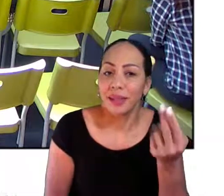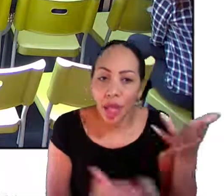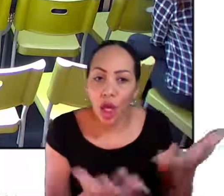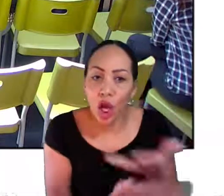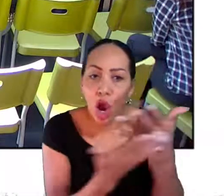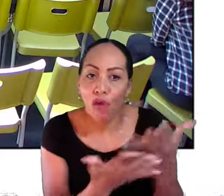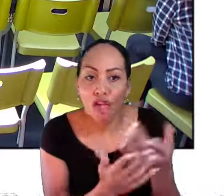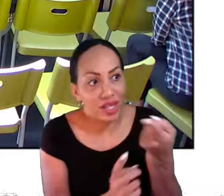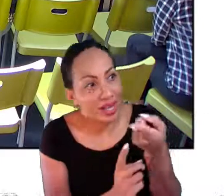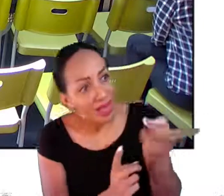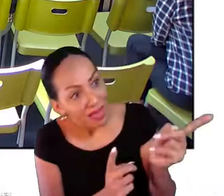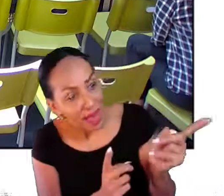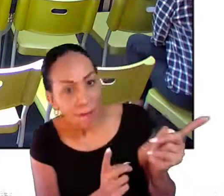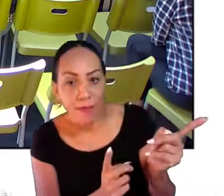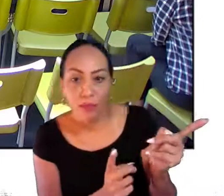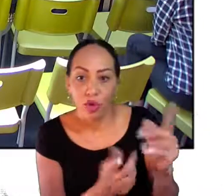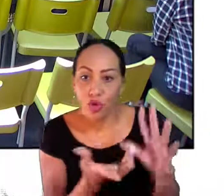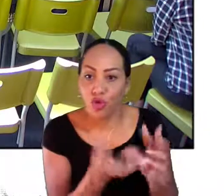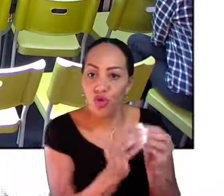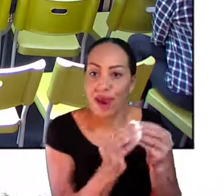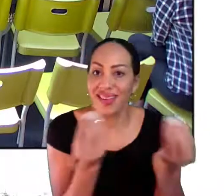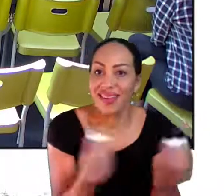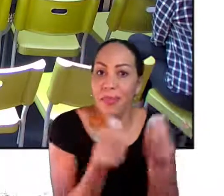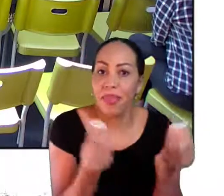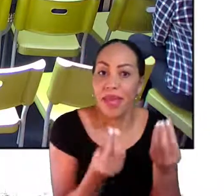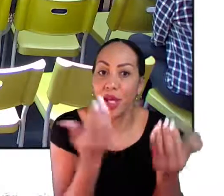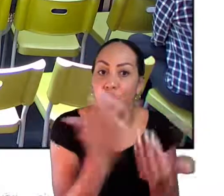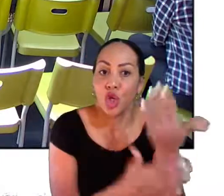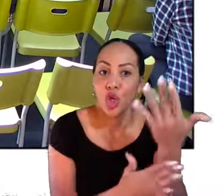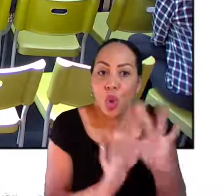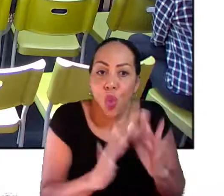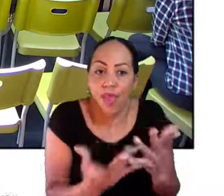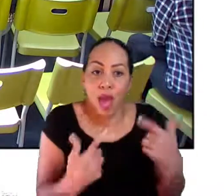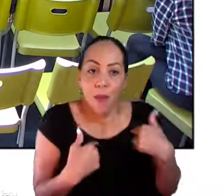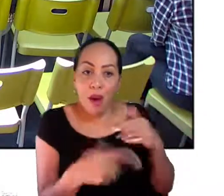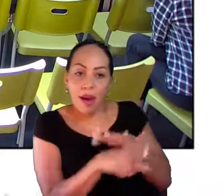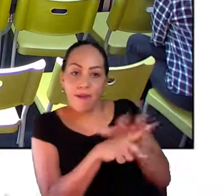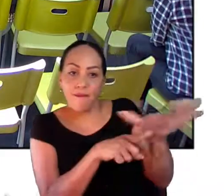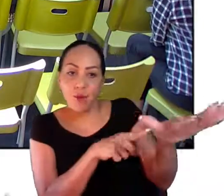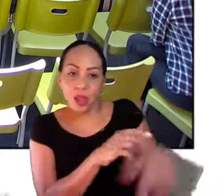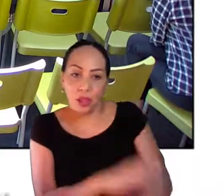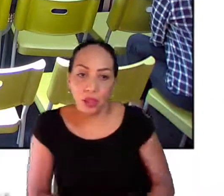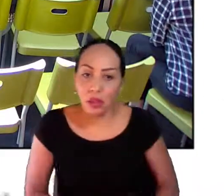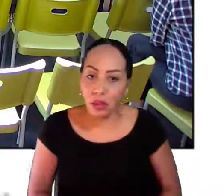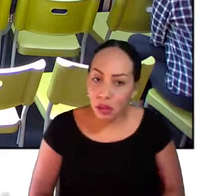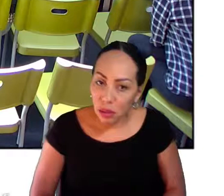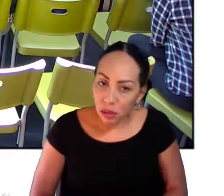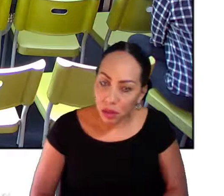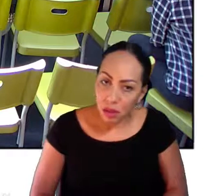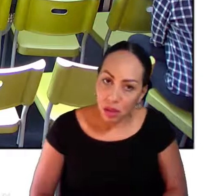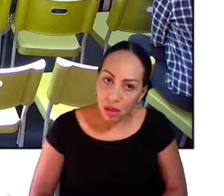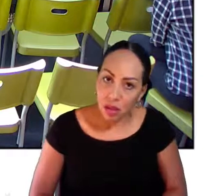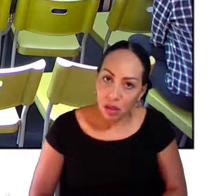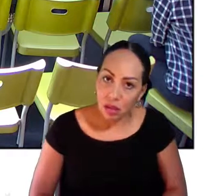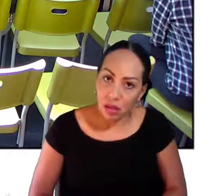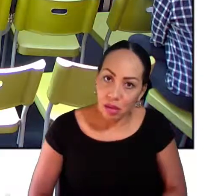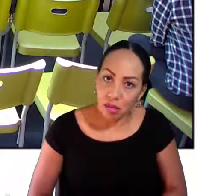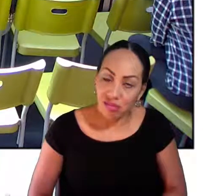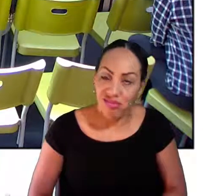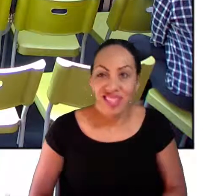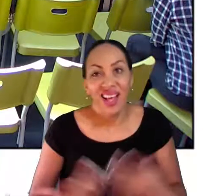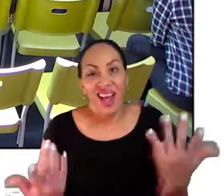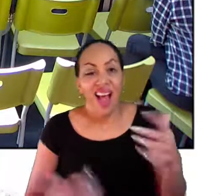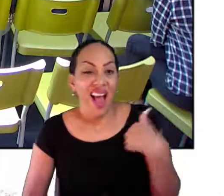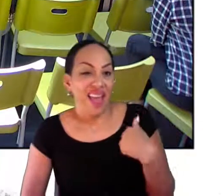a great question. I guess it starts with a conversation around are you working with the same groups? Is it